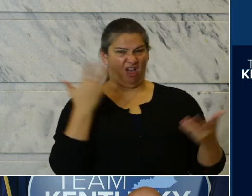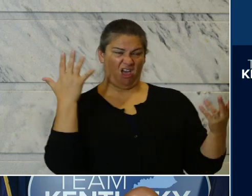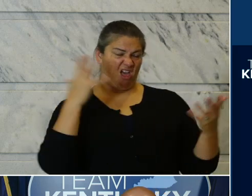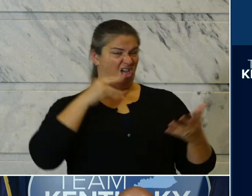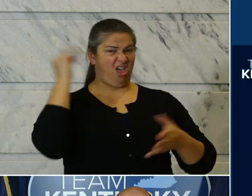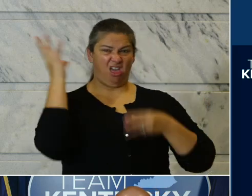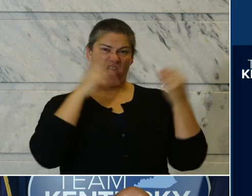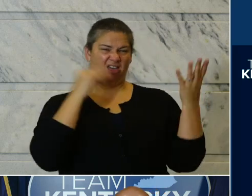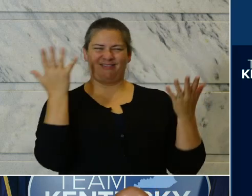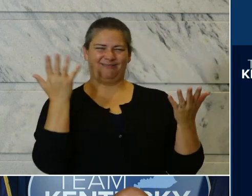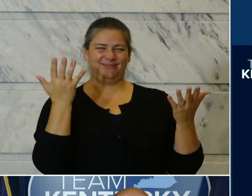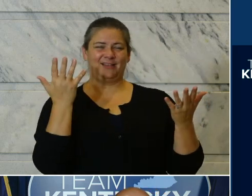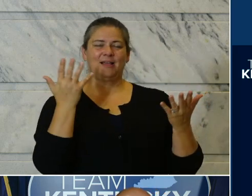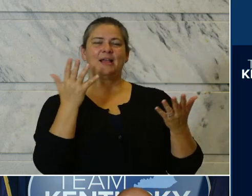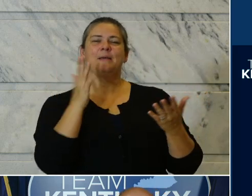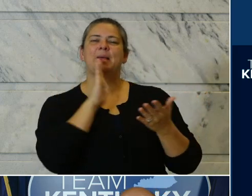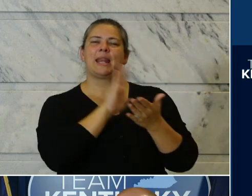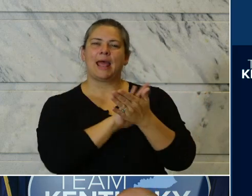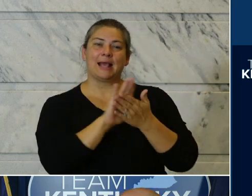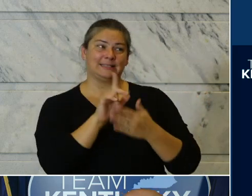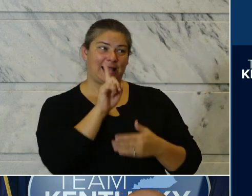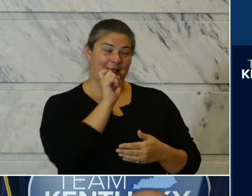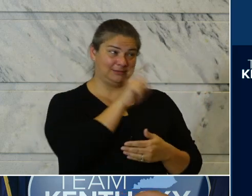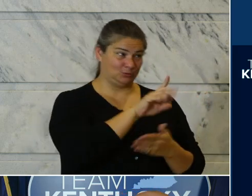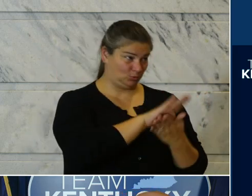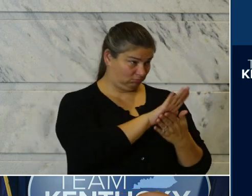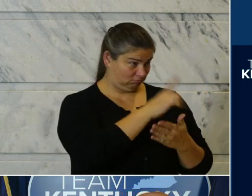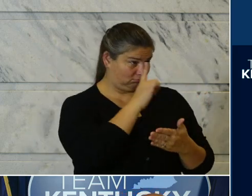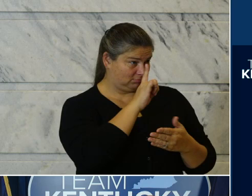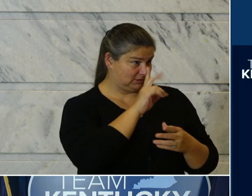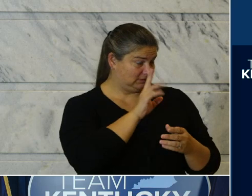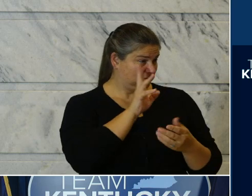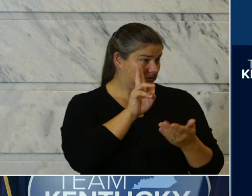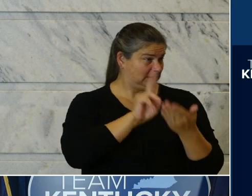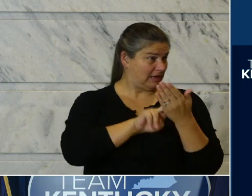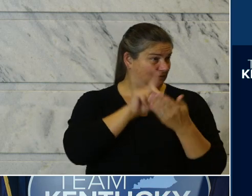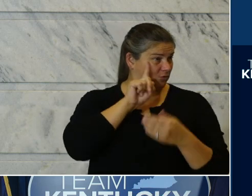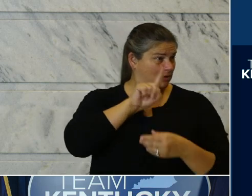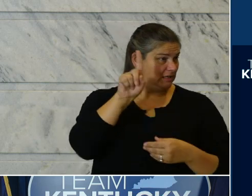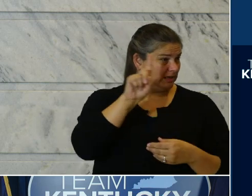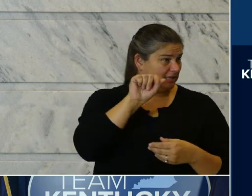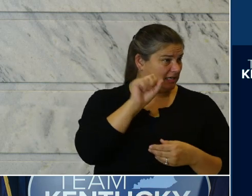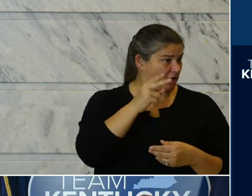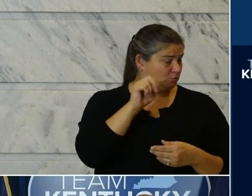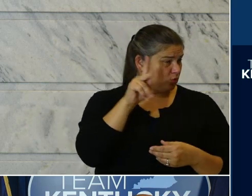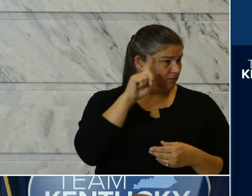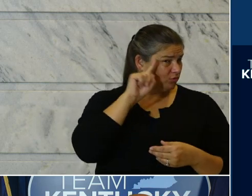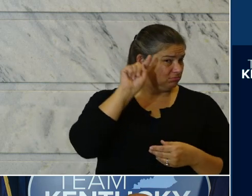please sign up for the dashboard so we can get you in there. And then we have